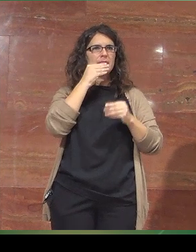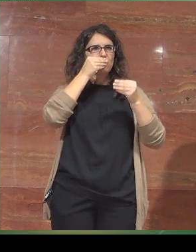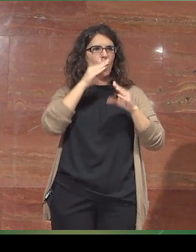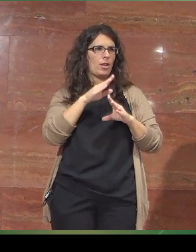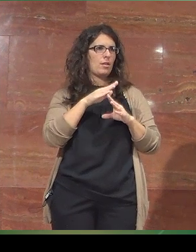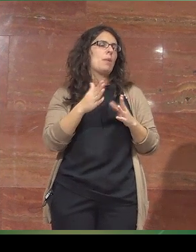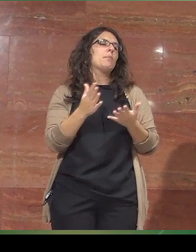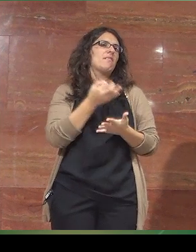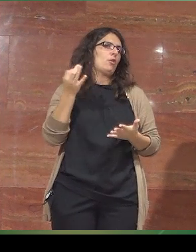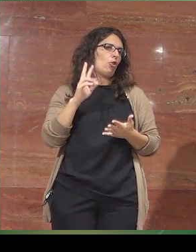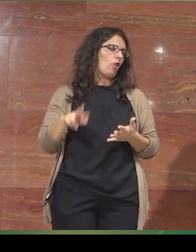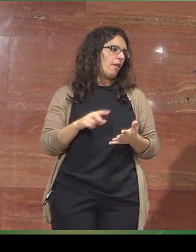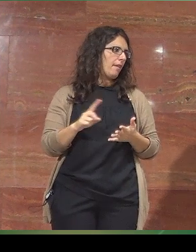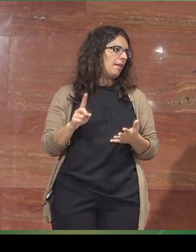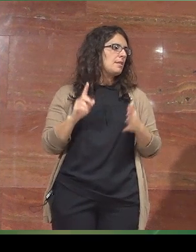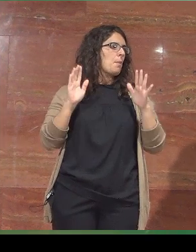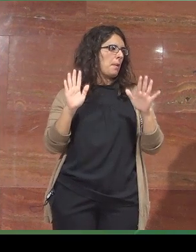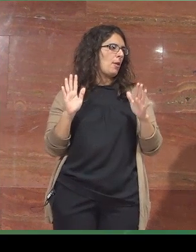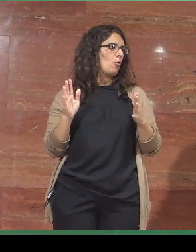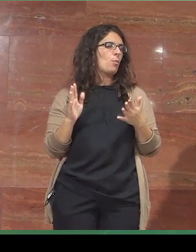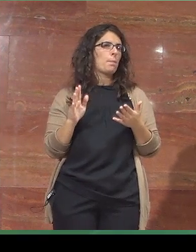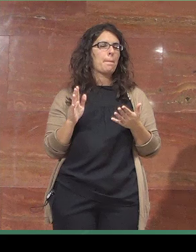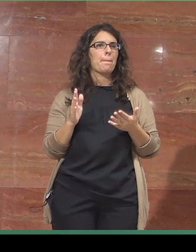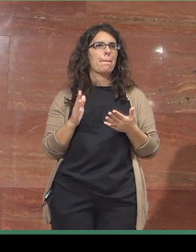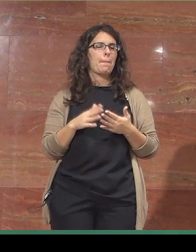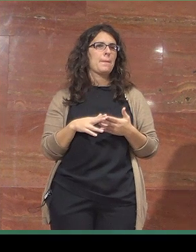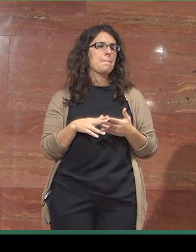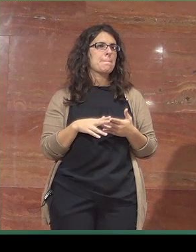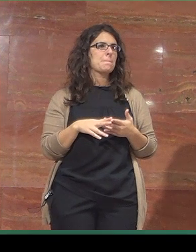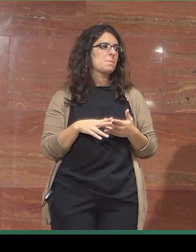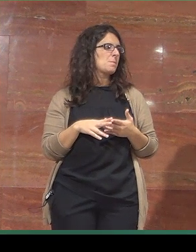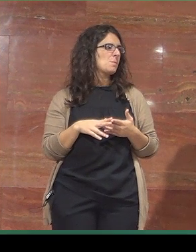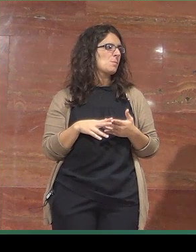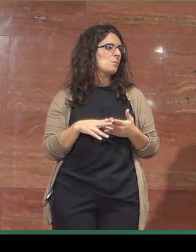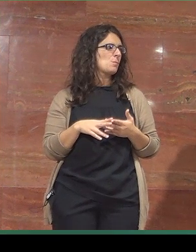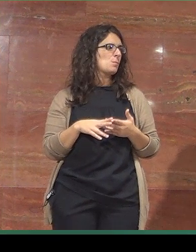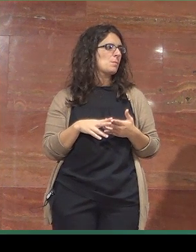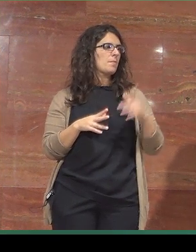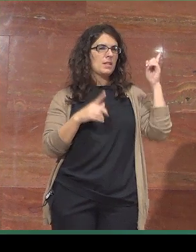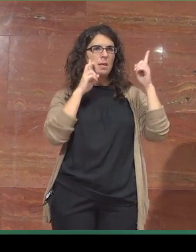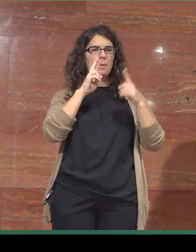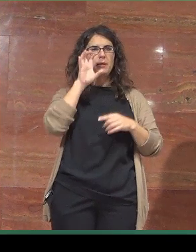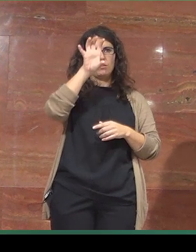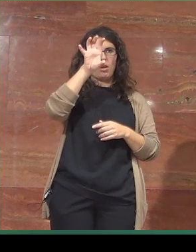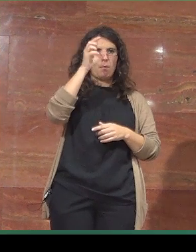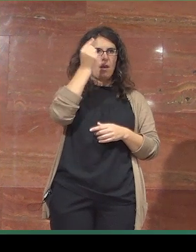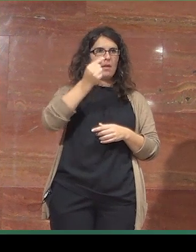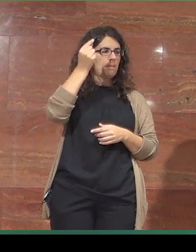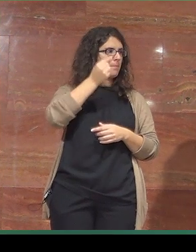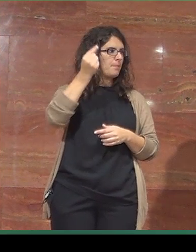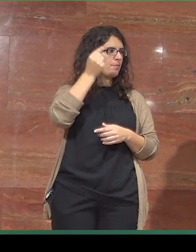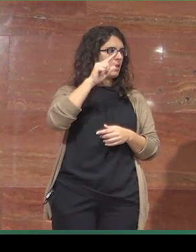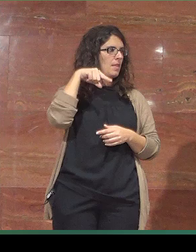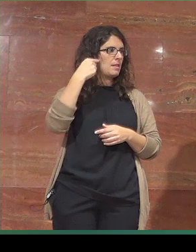construction was, so you have the pictogram, and we had 5 languages of the language